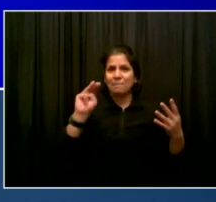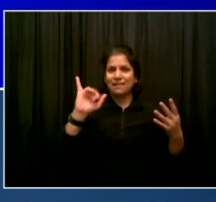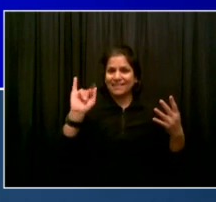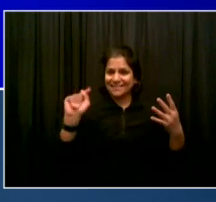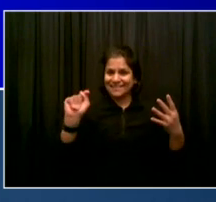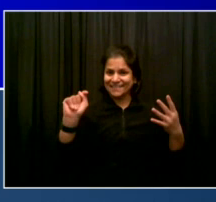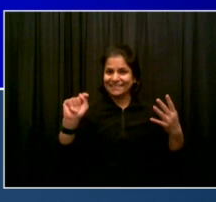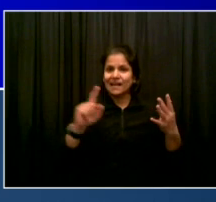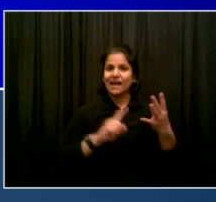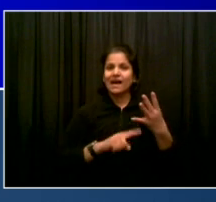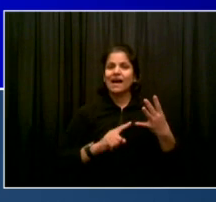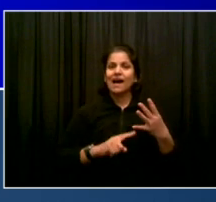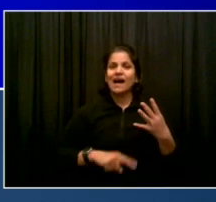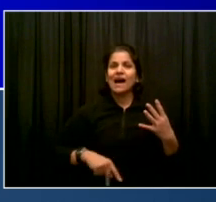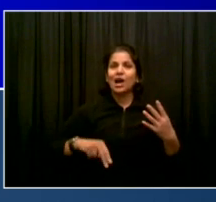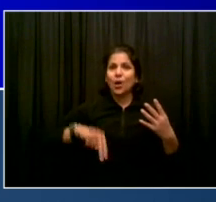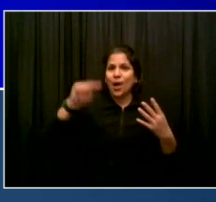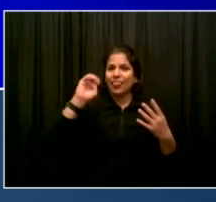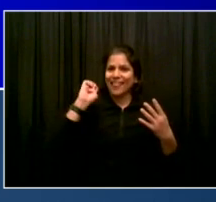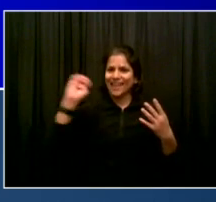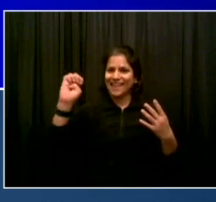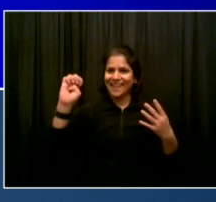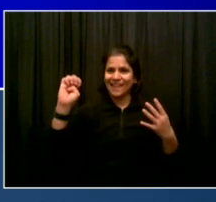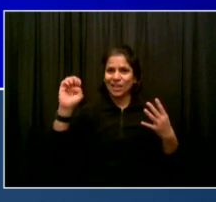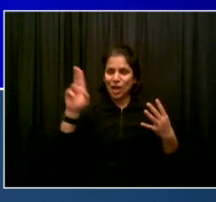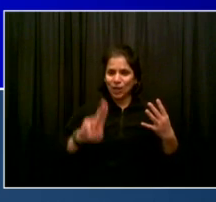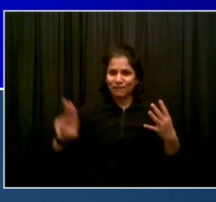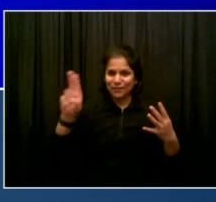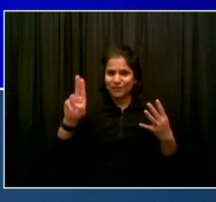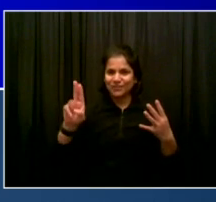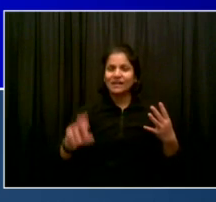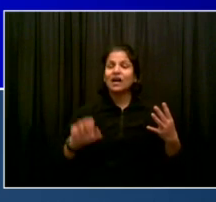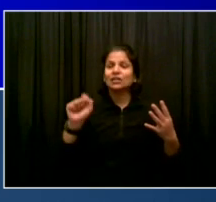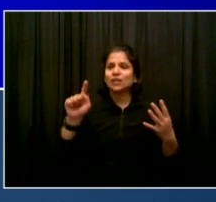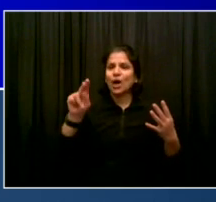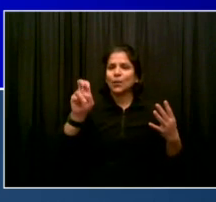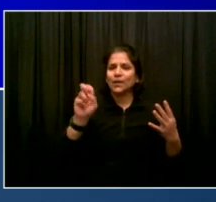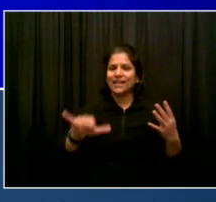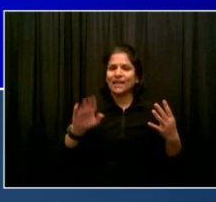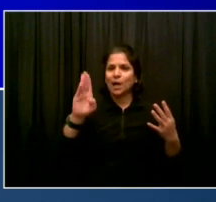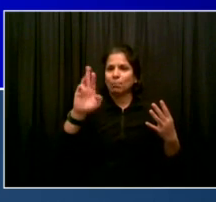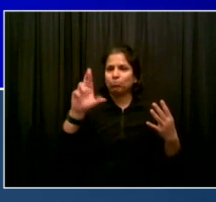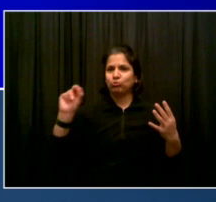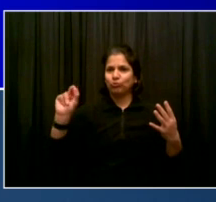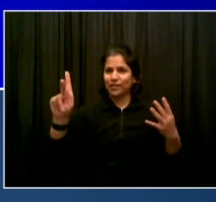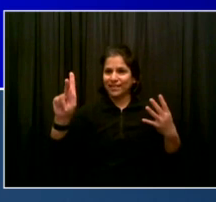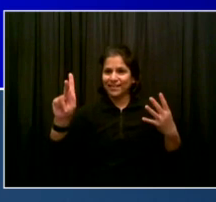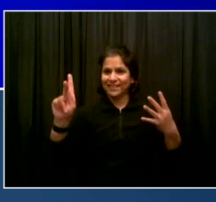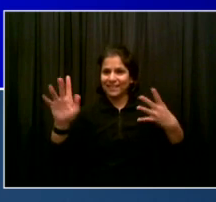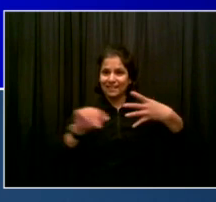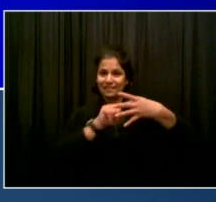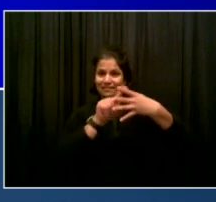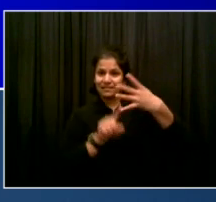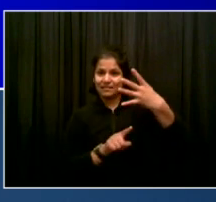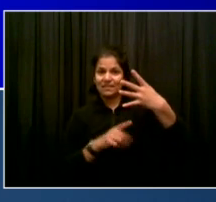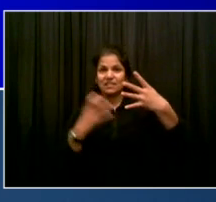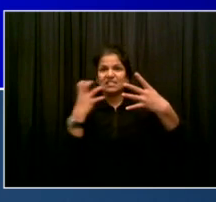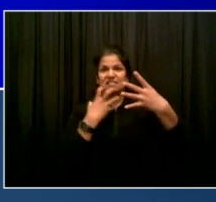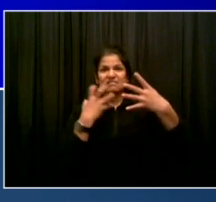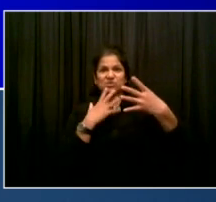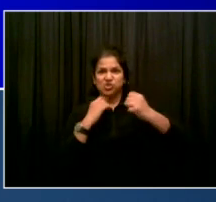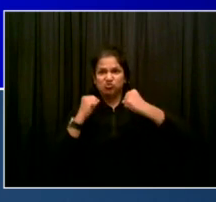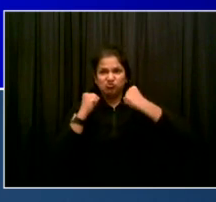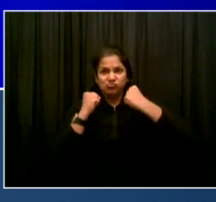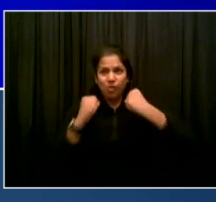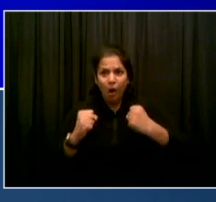University, Stony Brook University. We've got 4 applications that are all powerful, great partnerships. I want to thank each